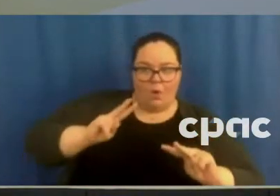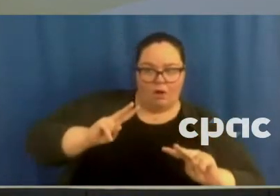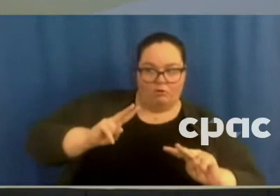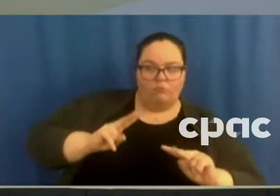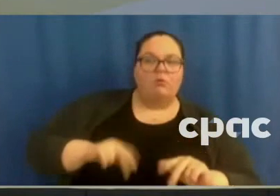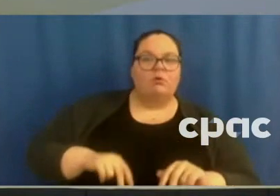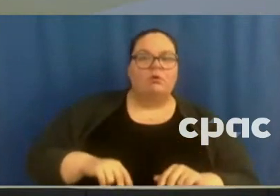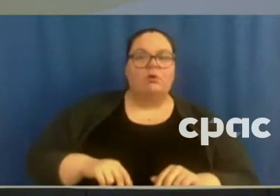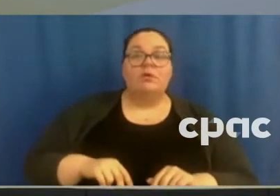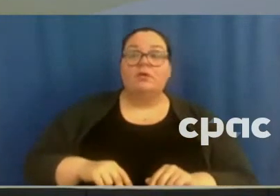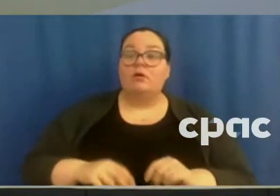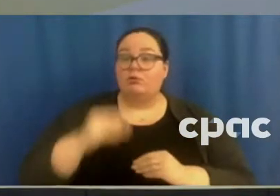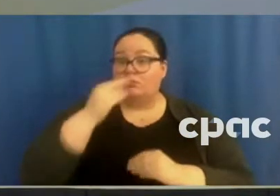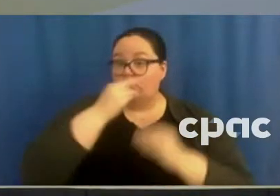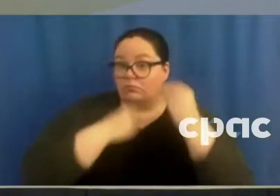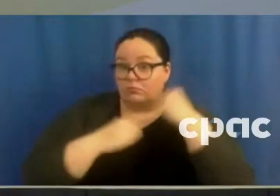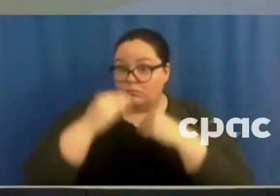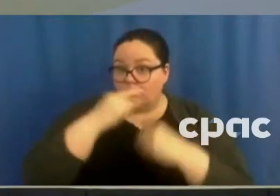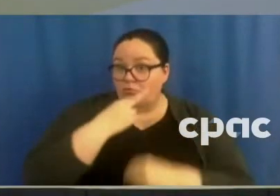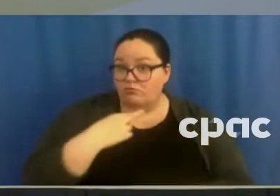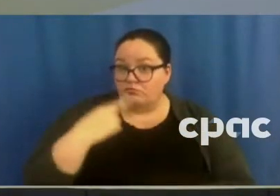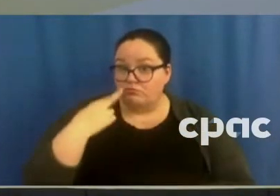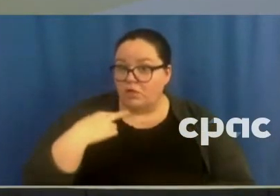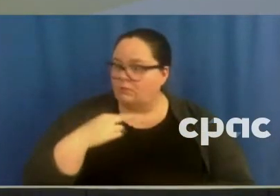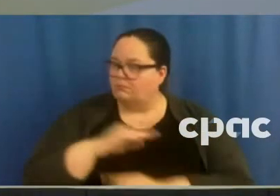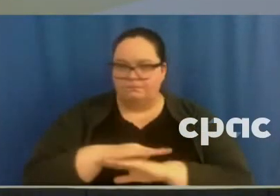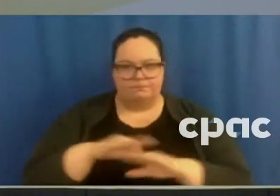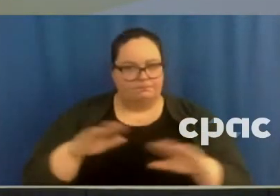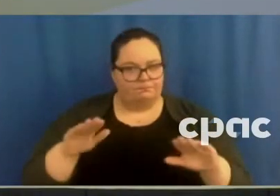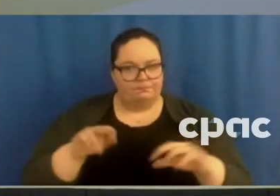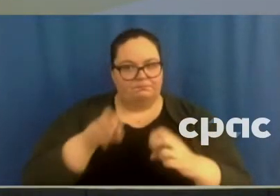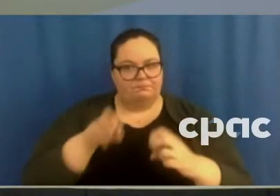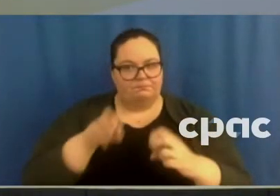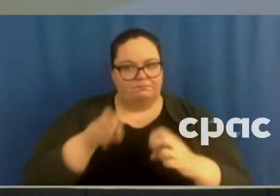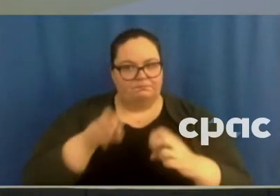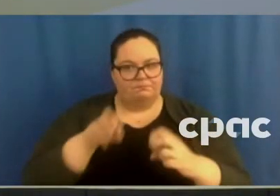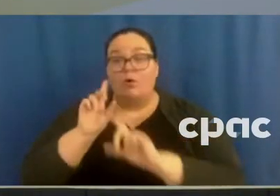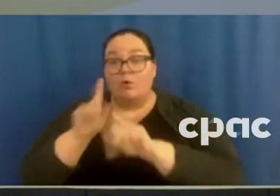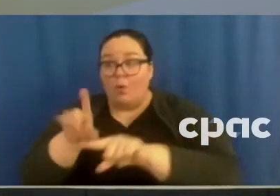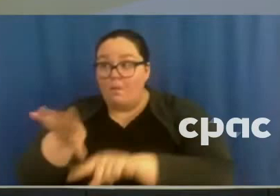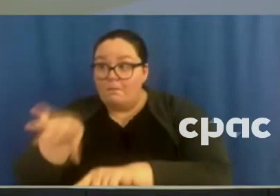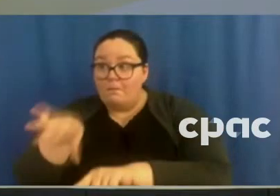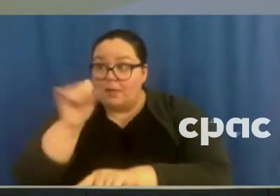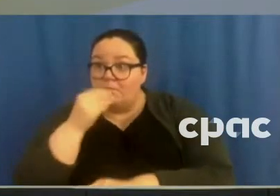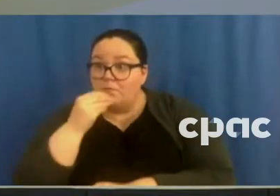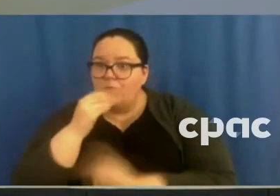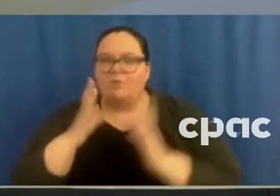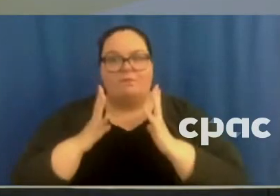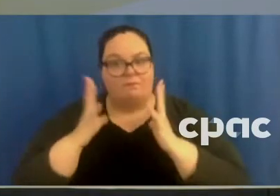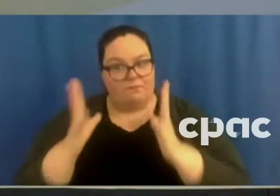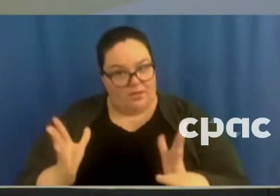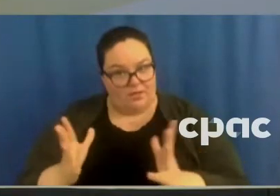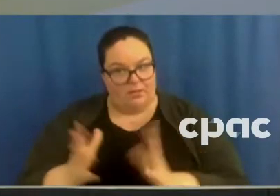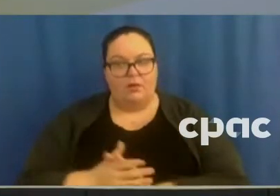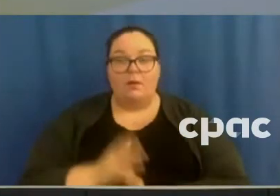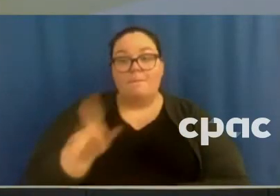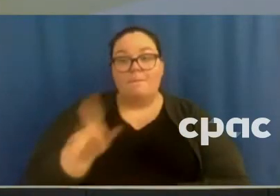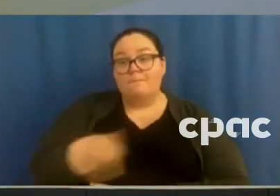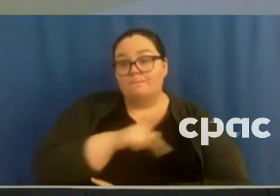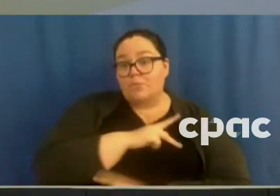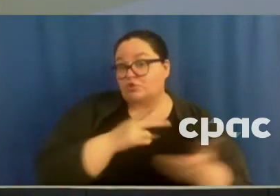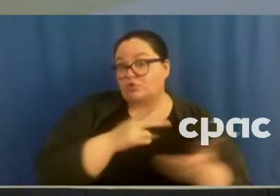In-room dining is not permitted. Takeout and delivery are permitted. Personal services may operate on an appointment